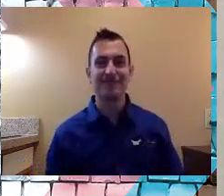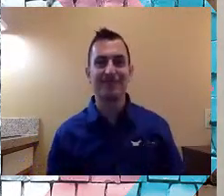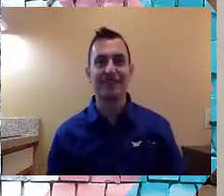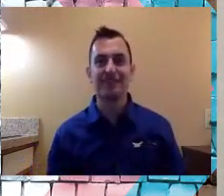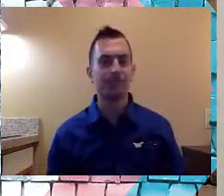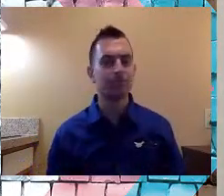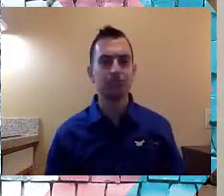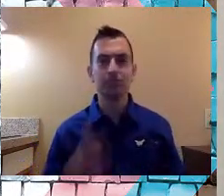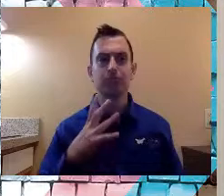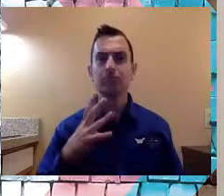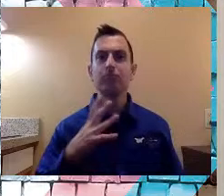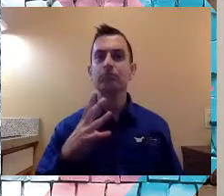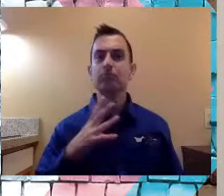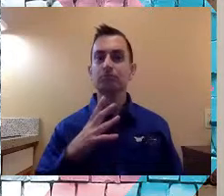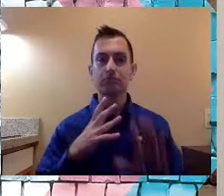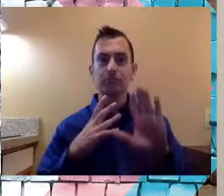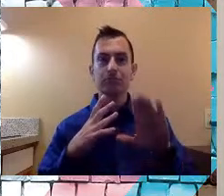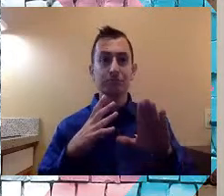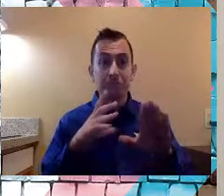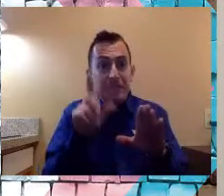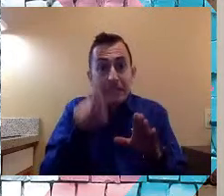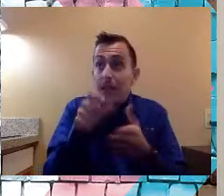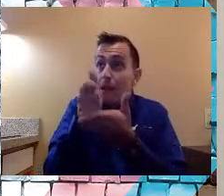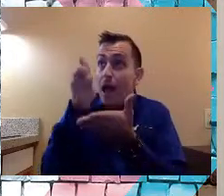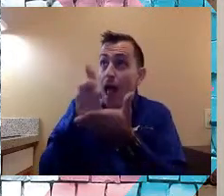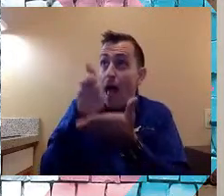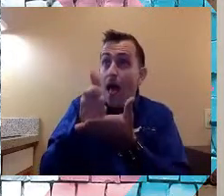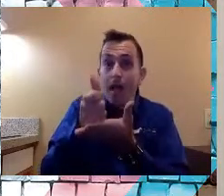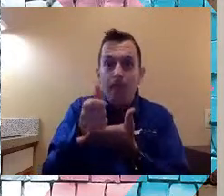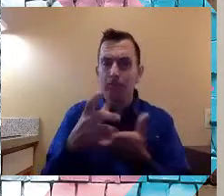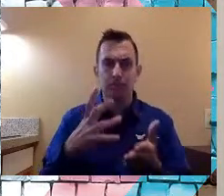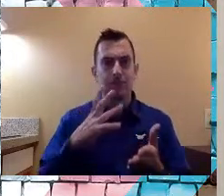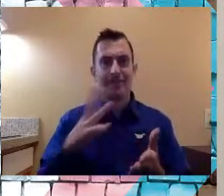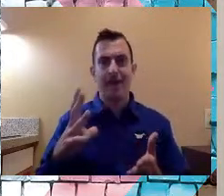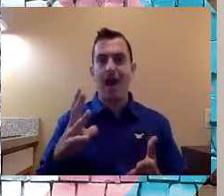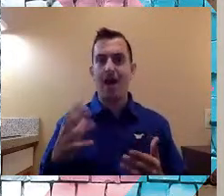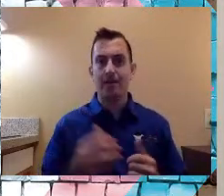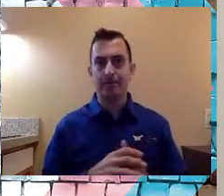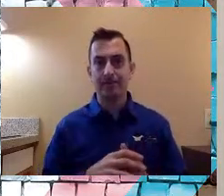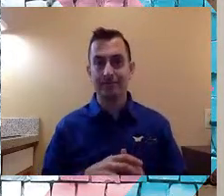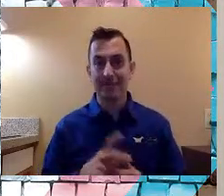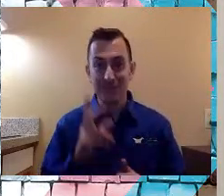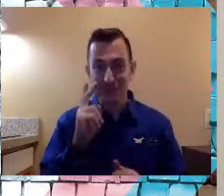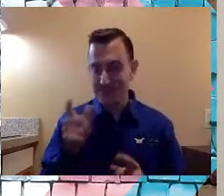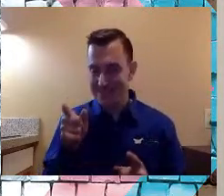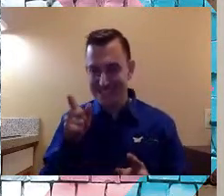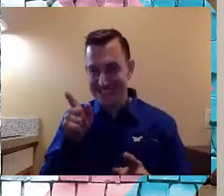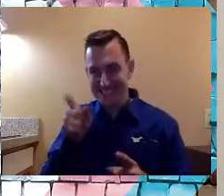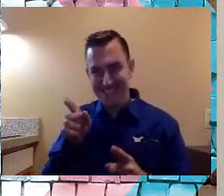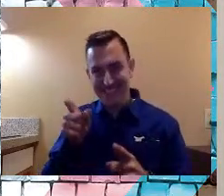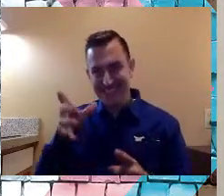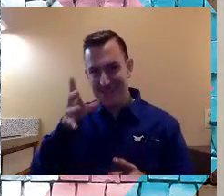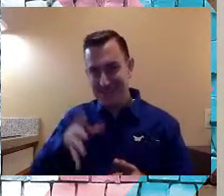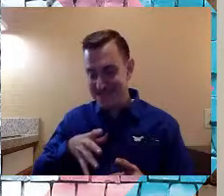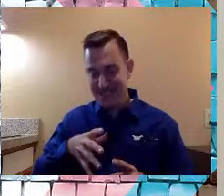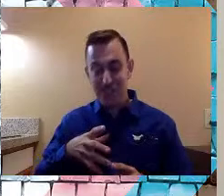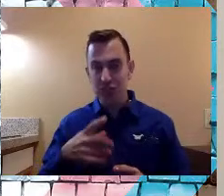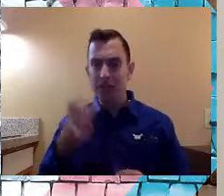It's okay to need some help. See, this person is sight impaired and she has a seeing eye